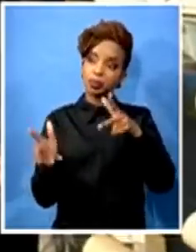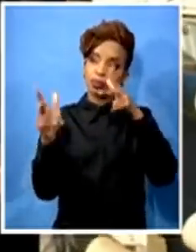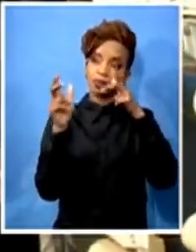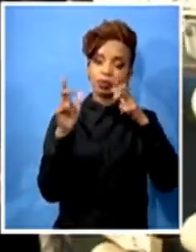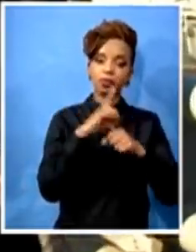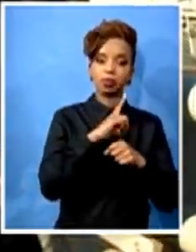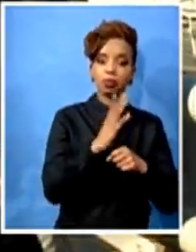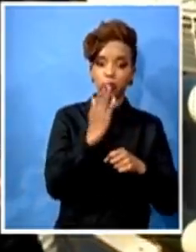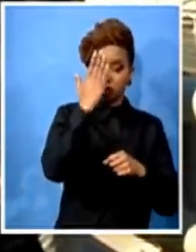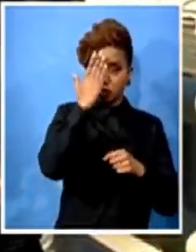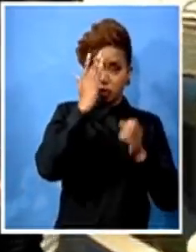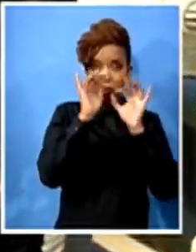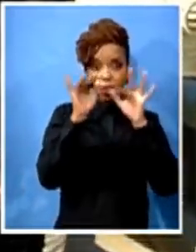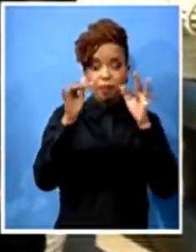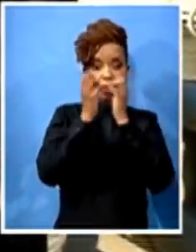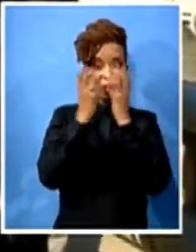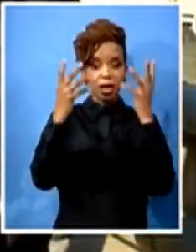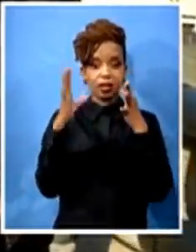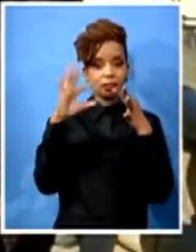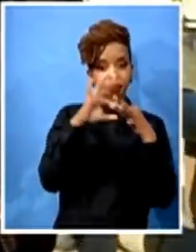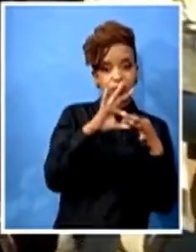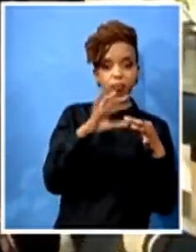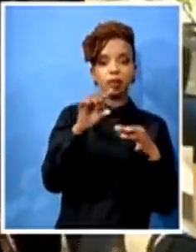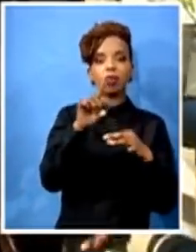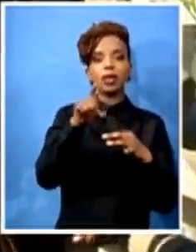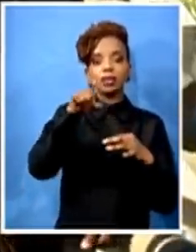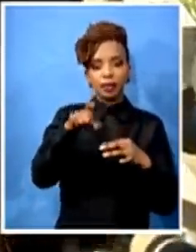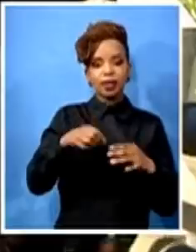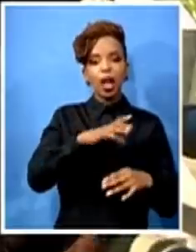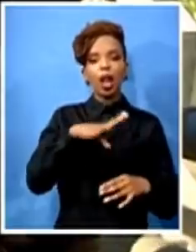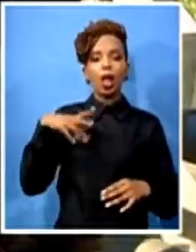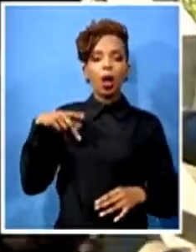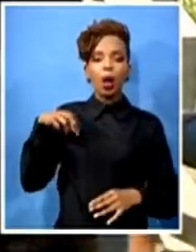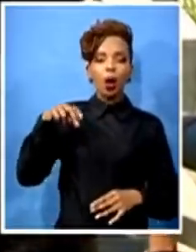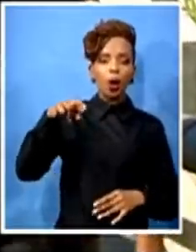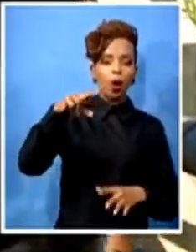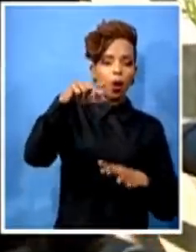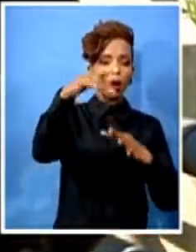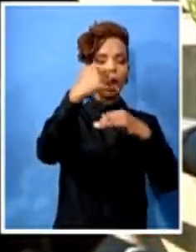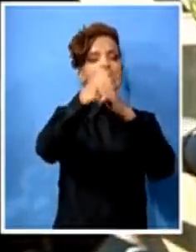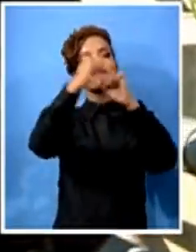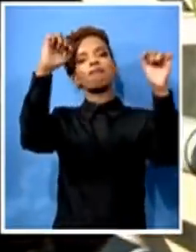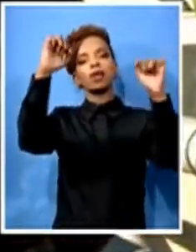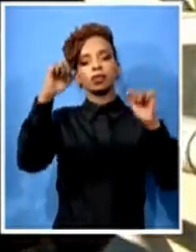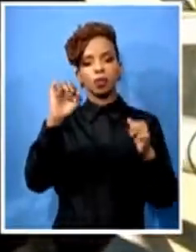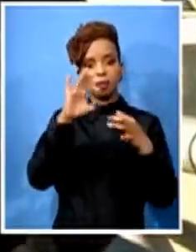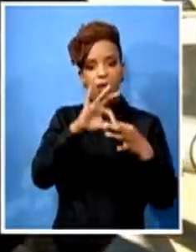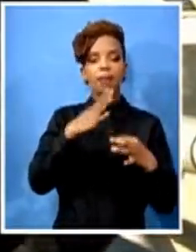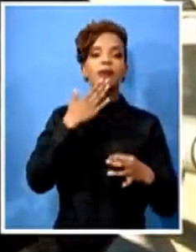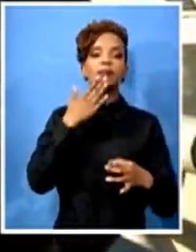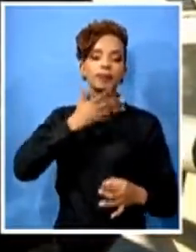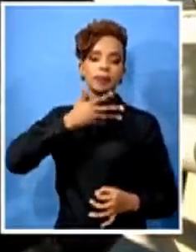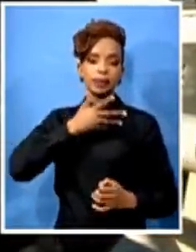Freedom with the struggle, the late struggle icon Utatu Nelson Mandela, but this time around these Zimbabwean activists are